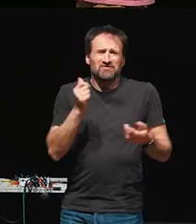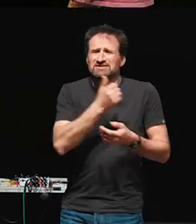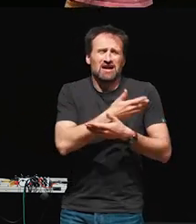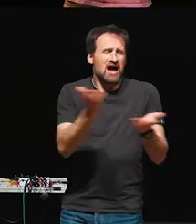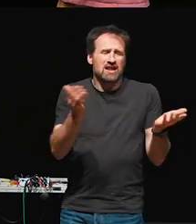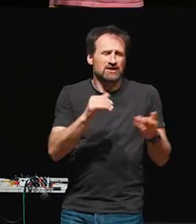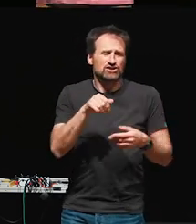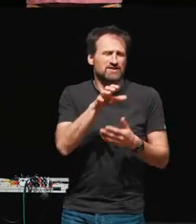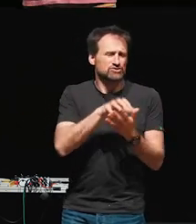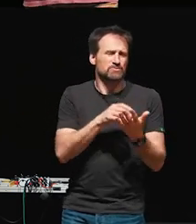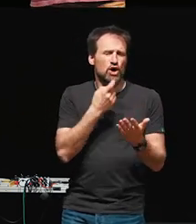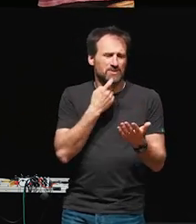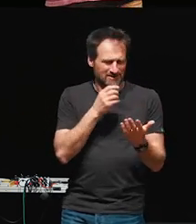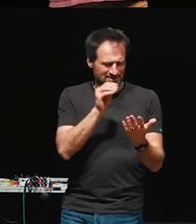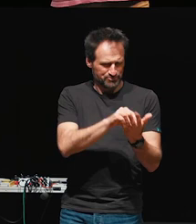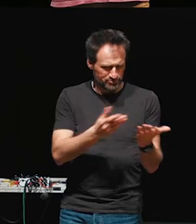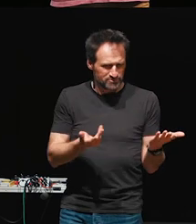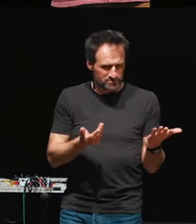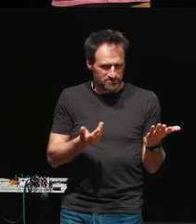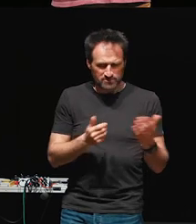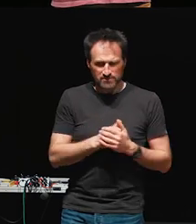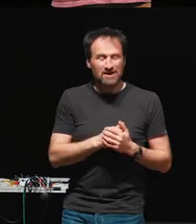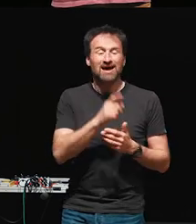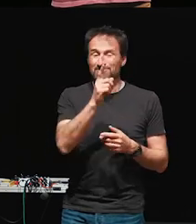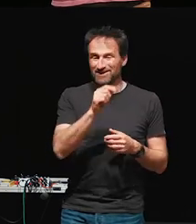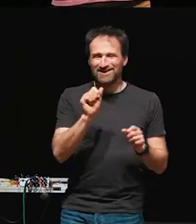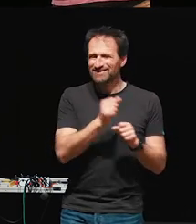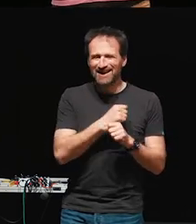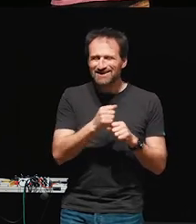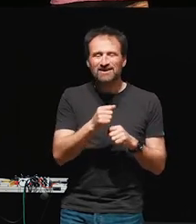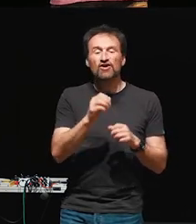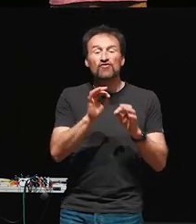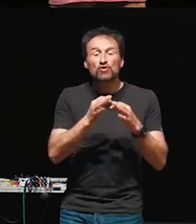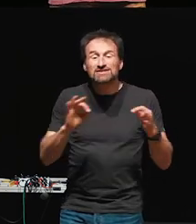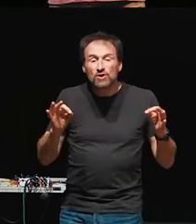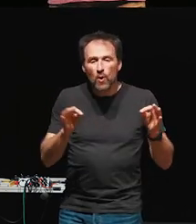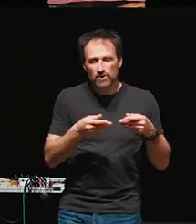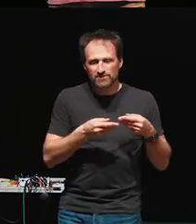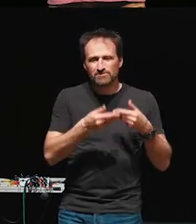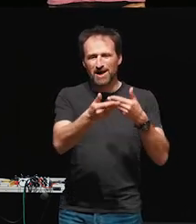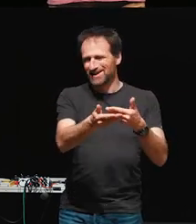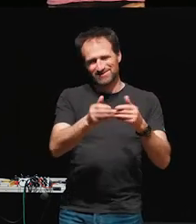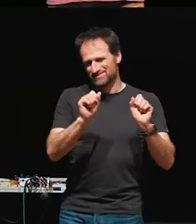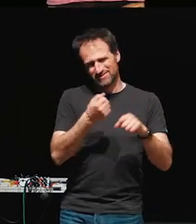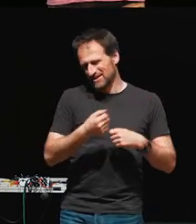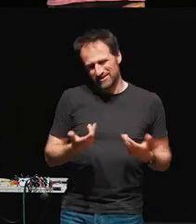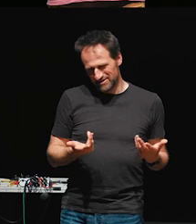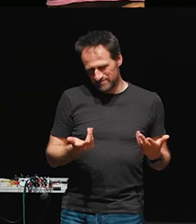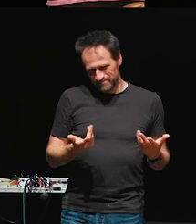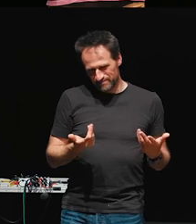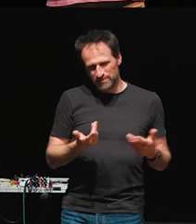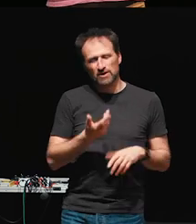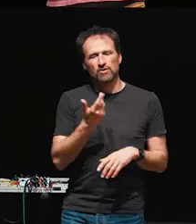with a few exceptions. Most notably, you cannot pass functions. What you can and cannot pass is governed by what is known as